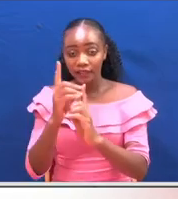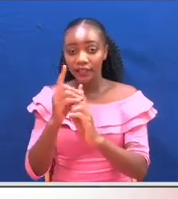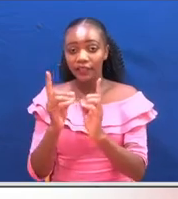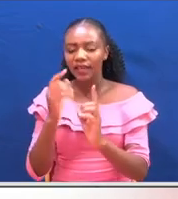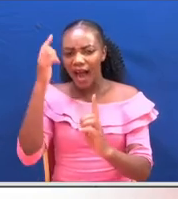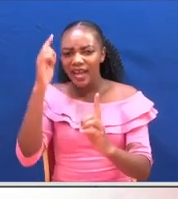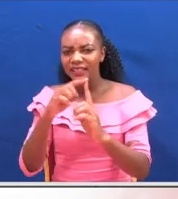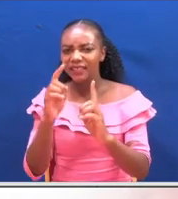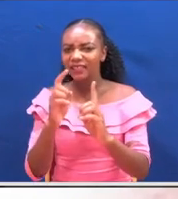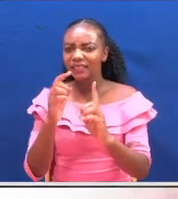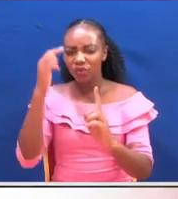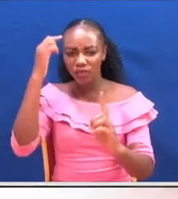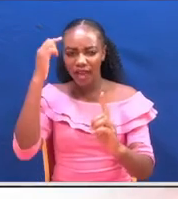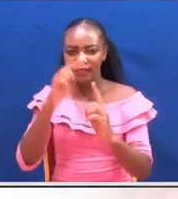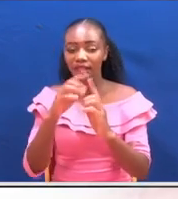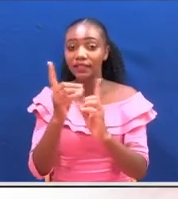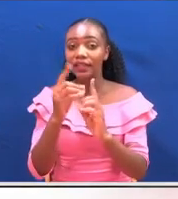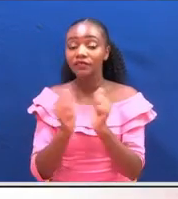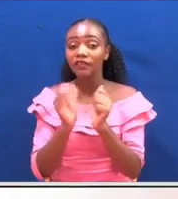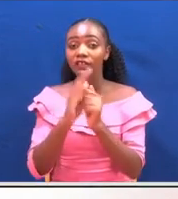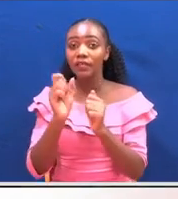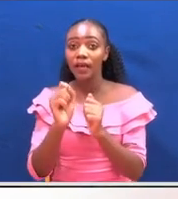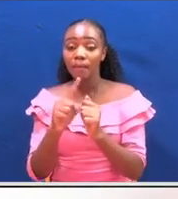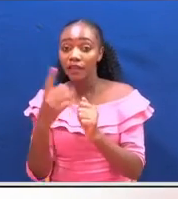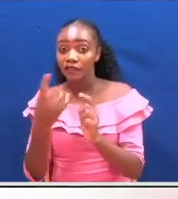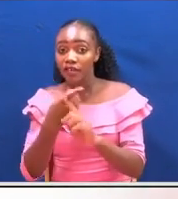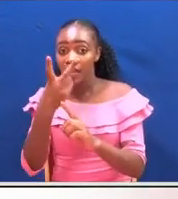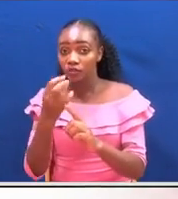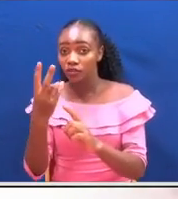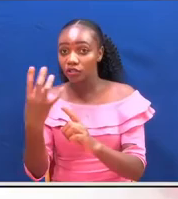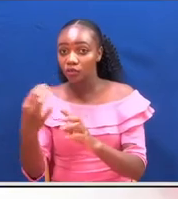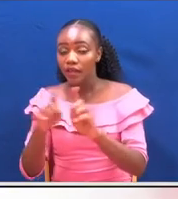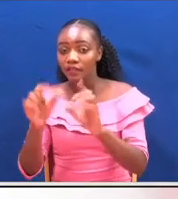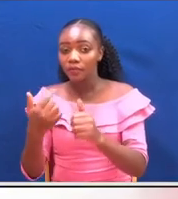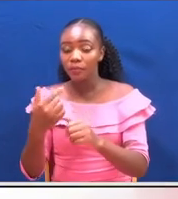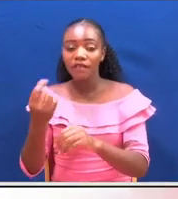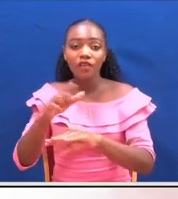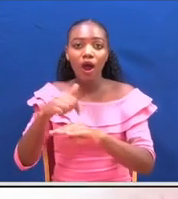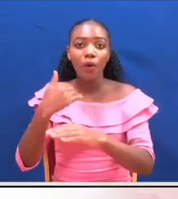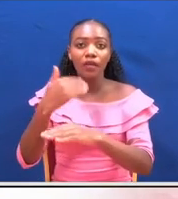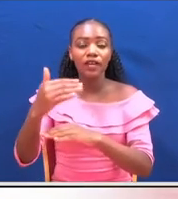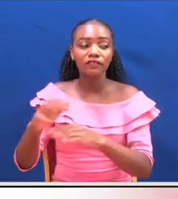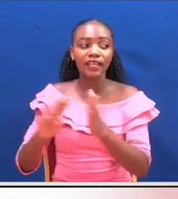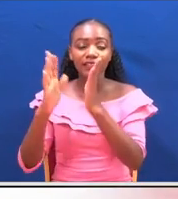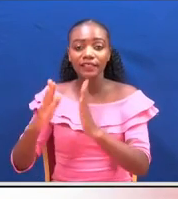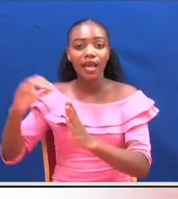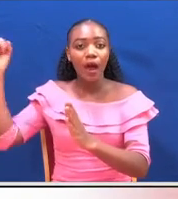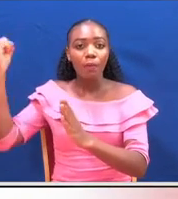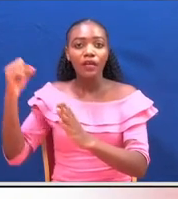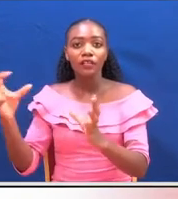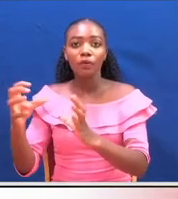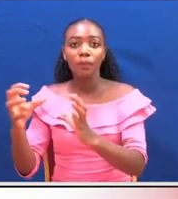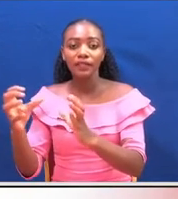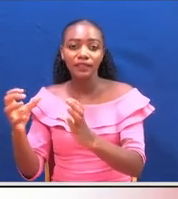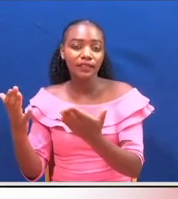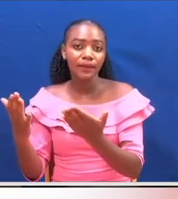of April 2021. This comes barely 24 hours after the Registrar of Political Parties, Anne Nderito, removed the